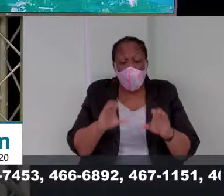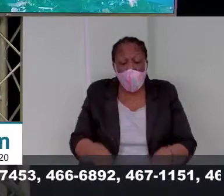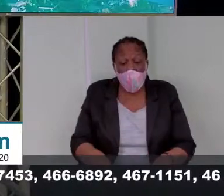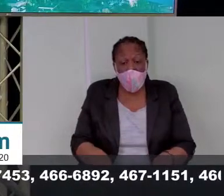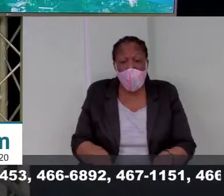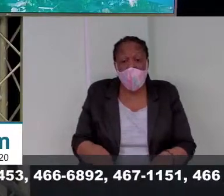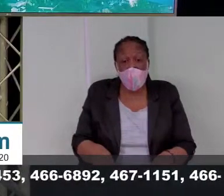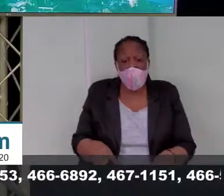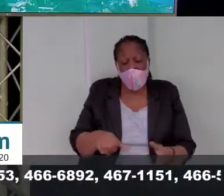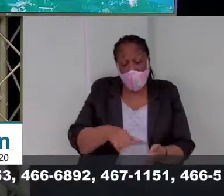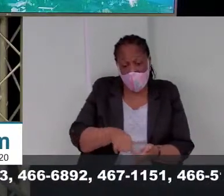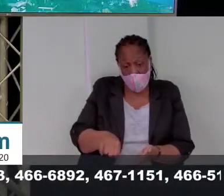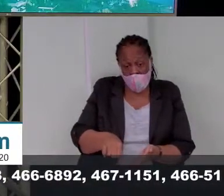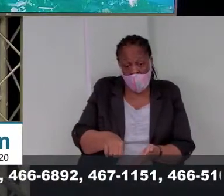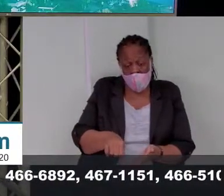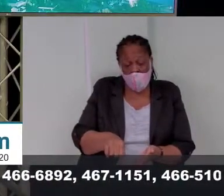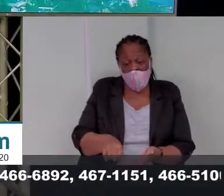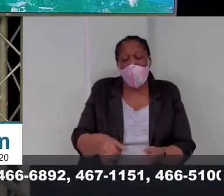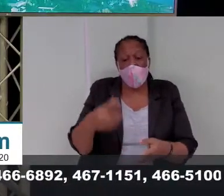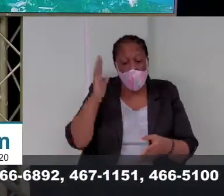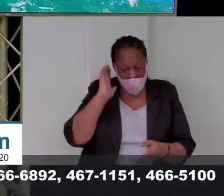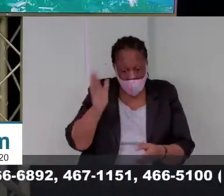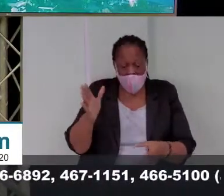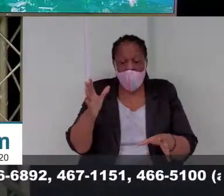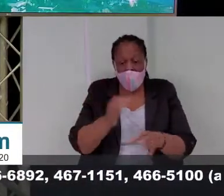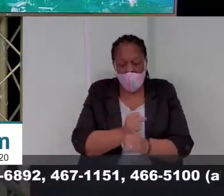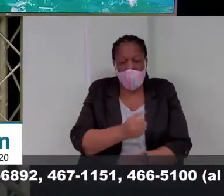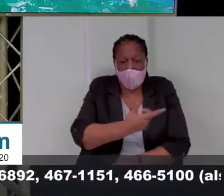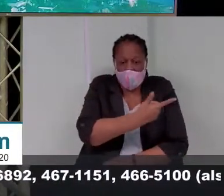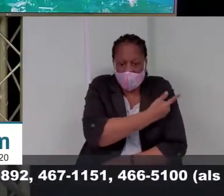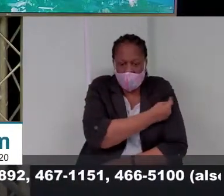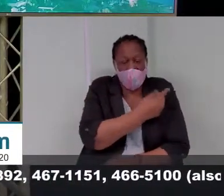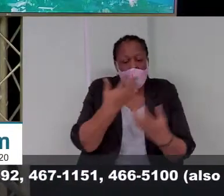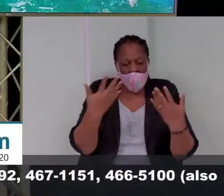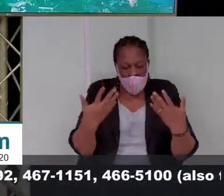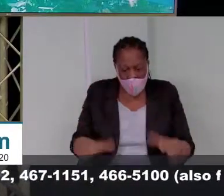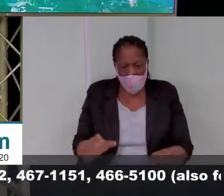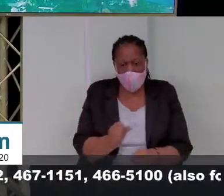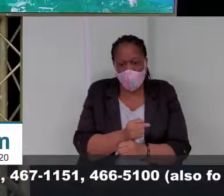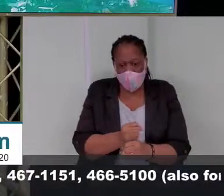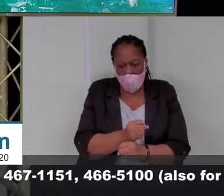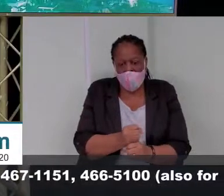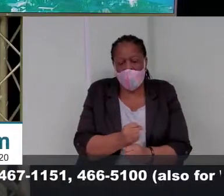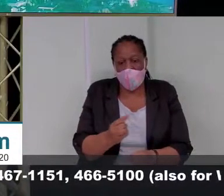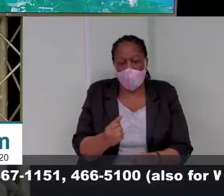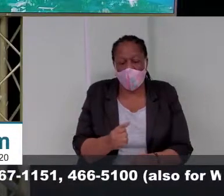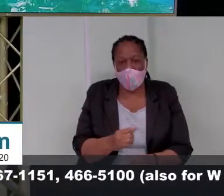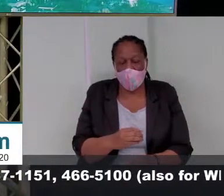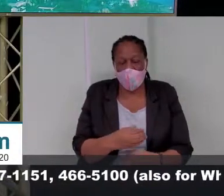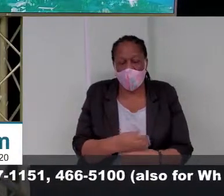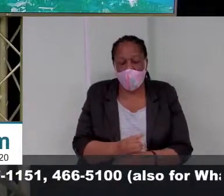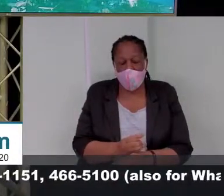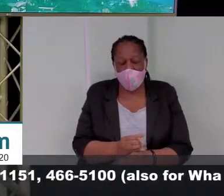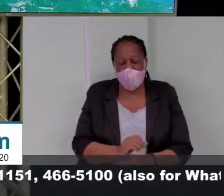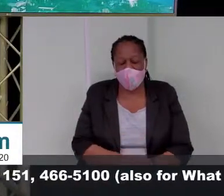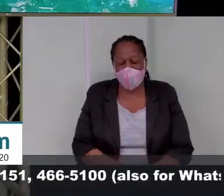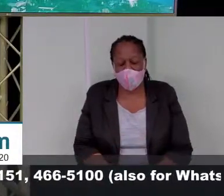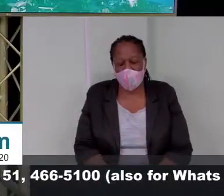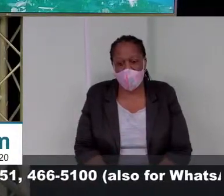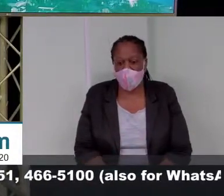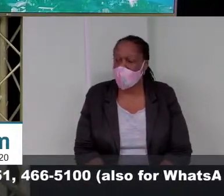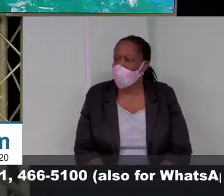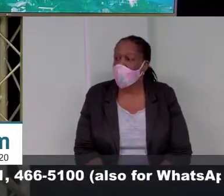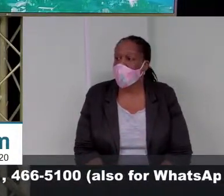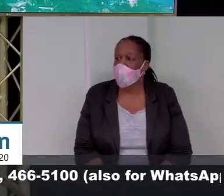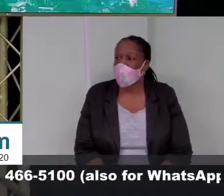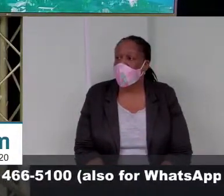their population initially. And the aim of the COVAX is to have at least 2 million, I